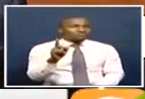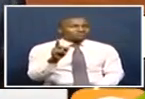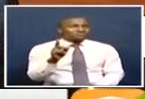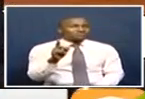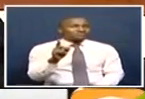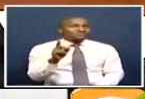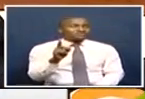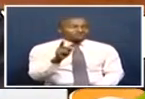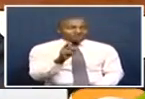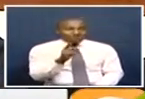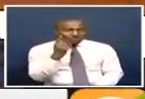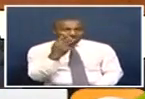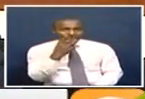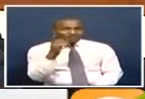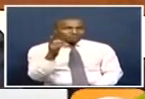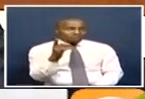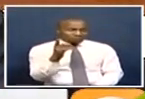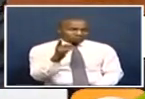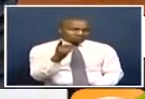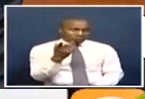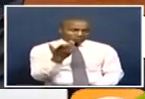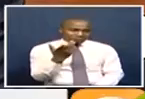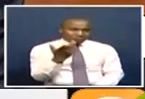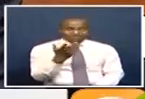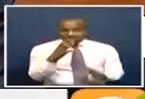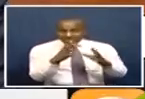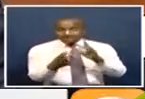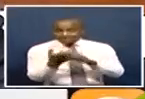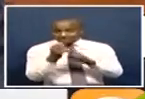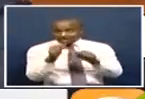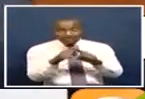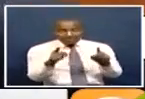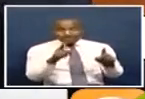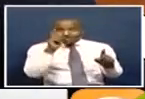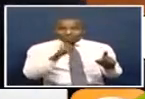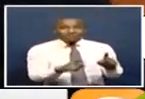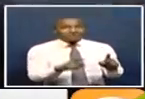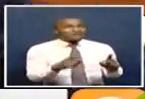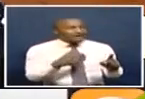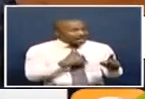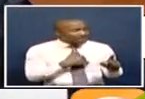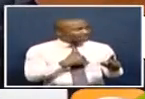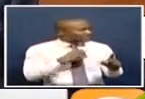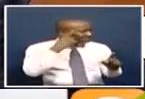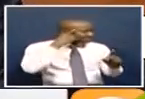in an ODM in a party, you get it. But you need also to have a big picture.